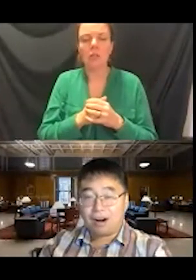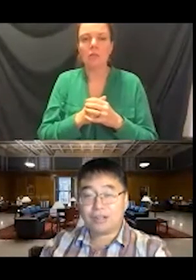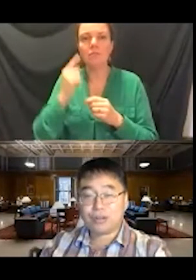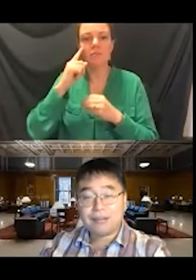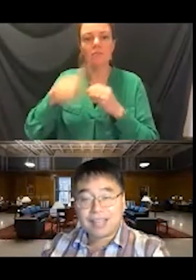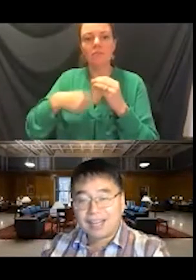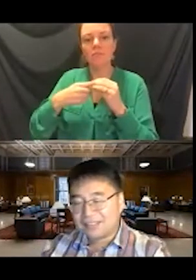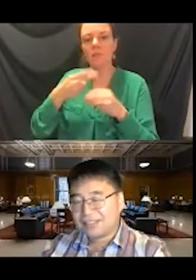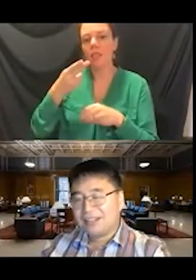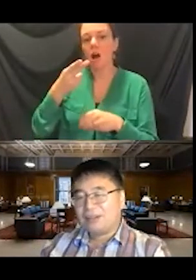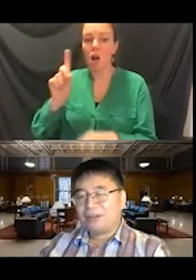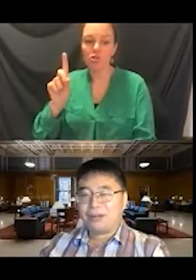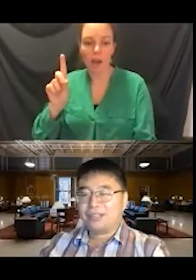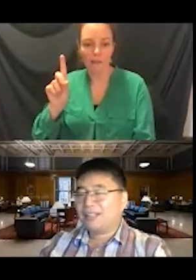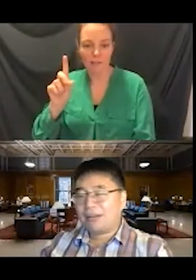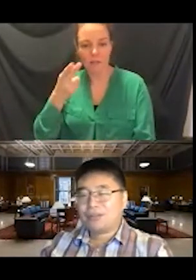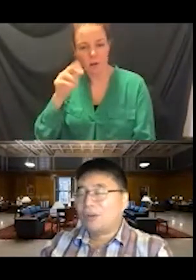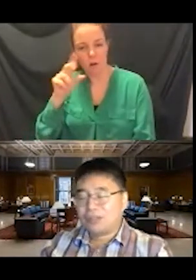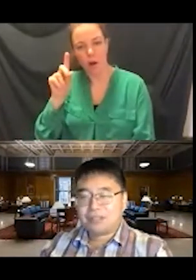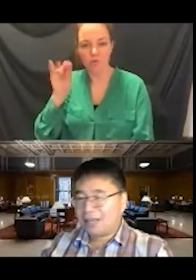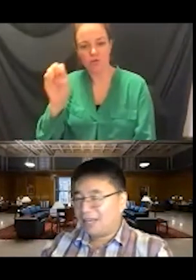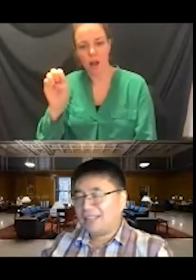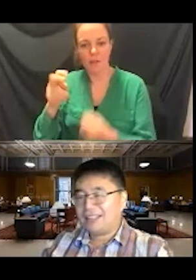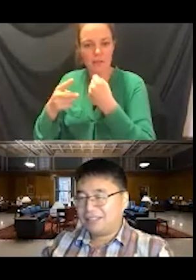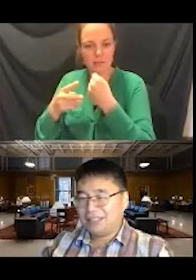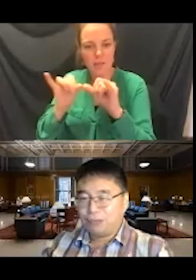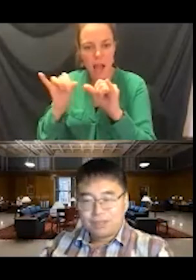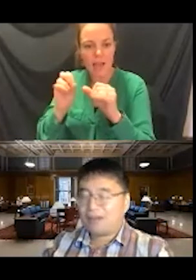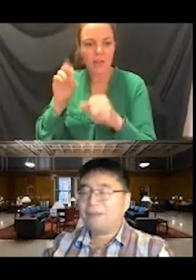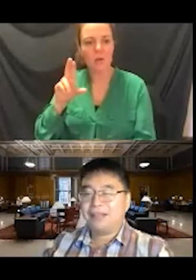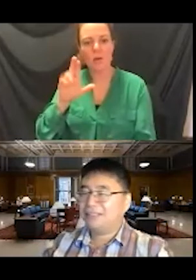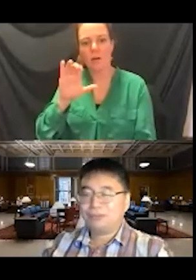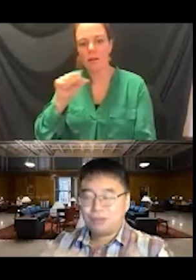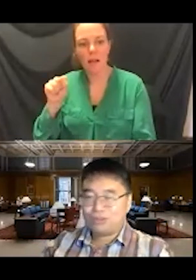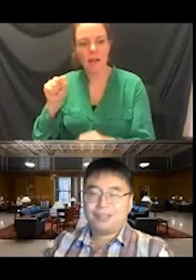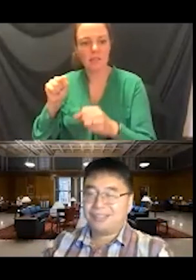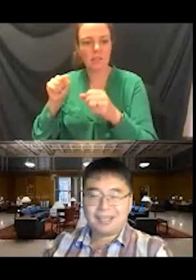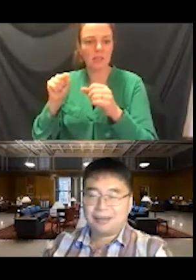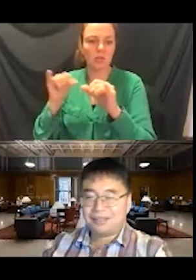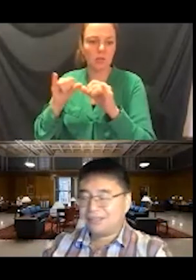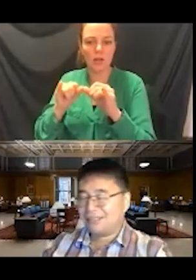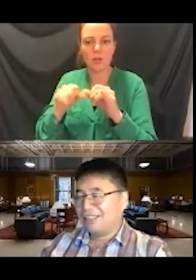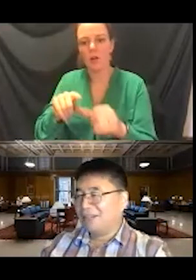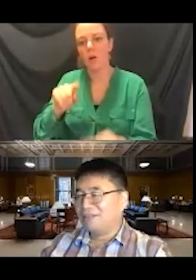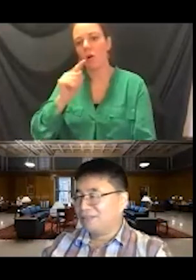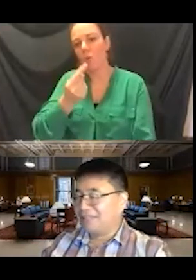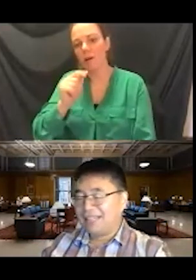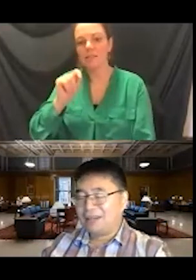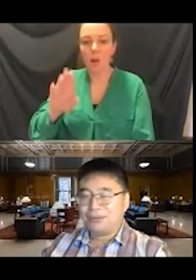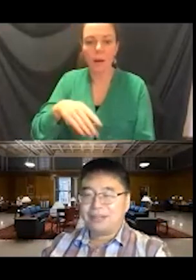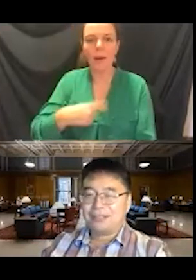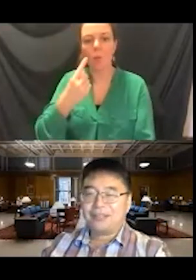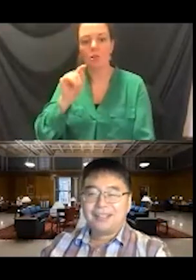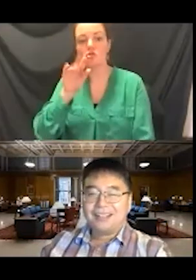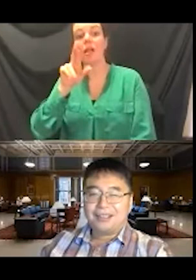of the hard drive size, right? Or the cloud storage space that has 1 terabyte, 1 trillion gigabytes of, you know, data